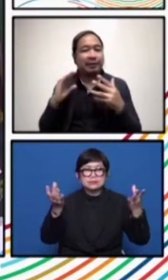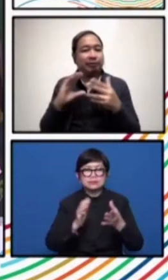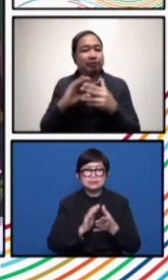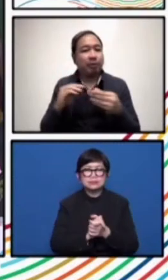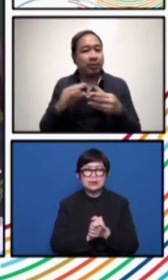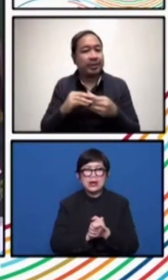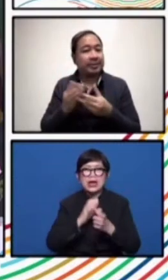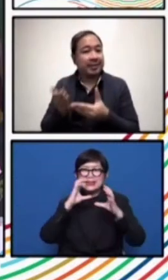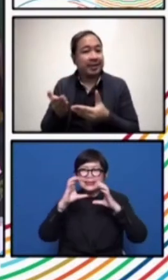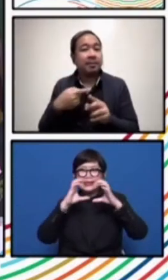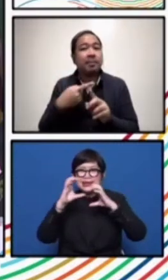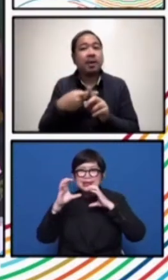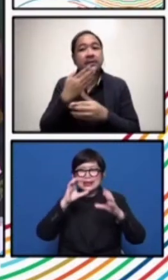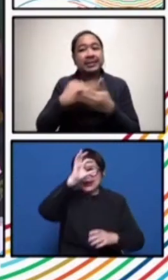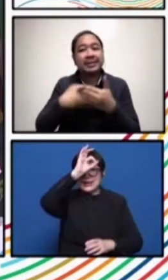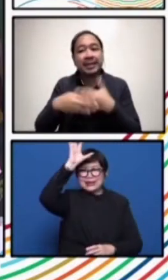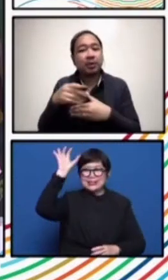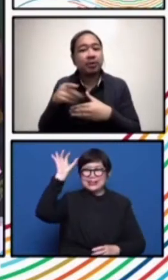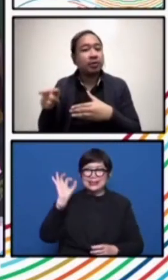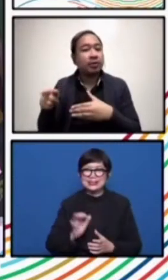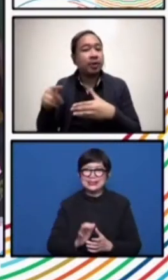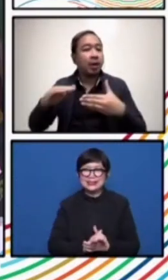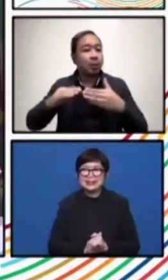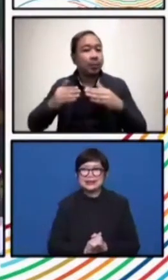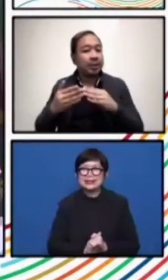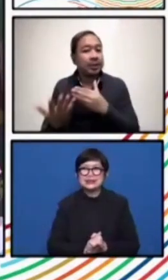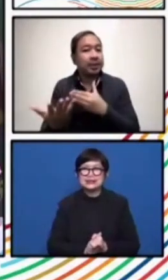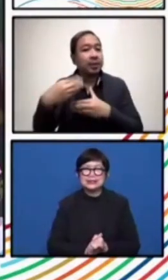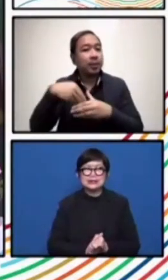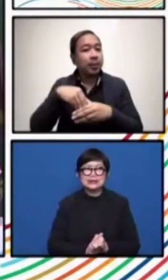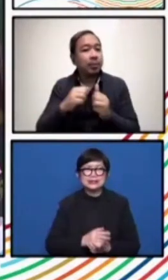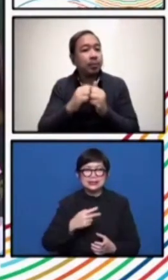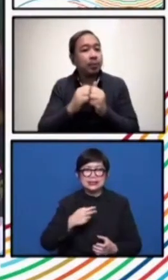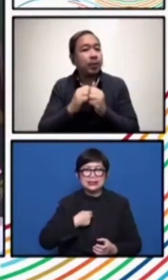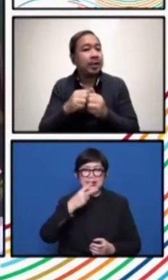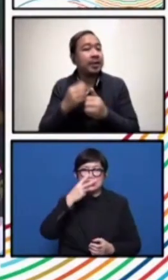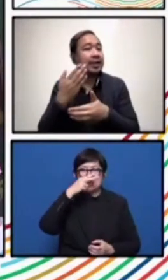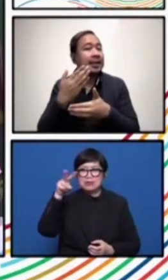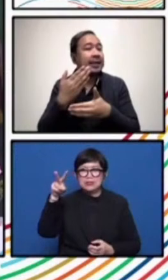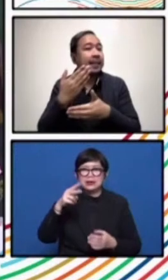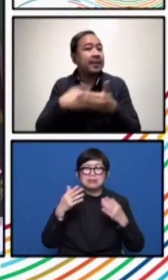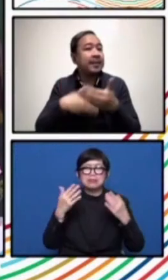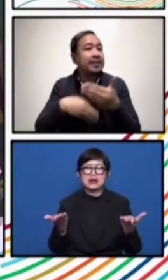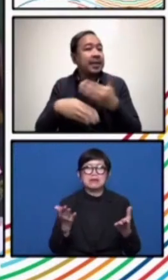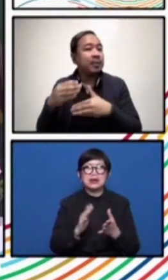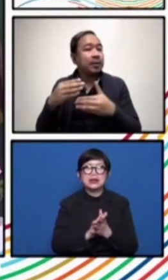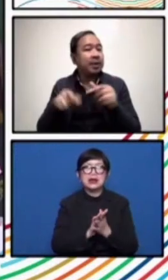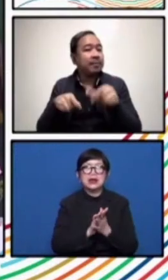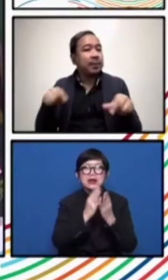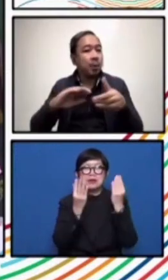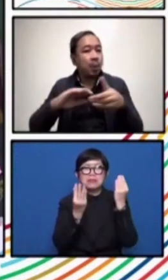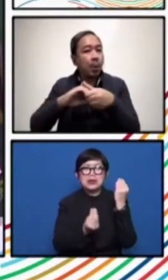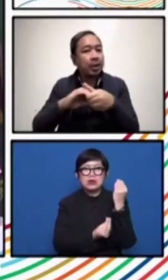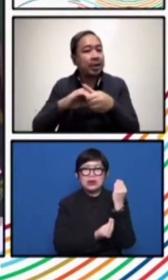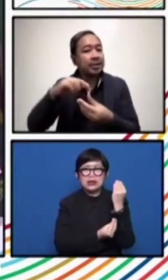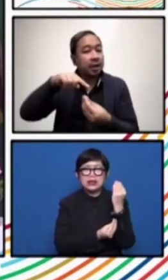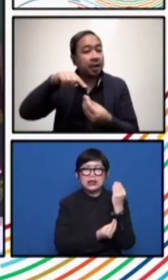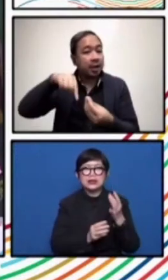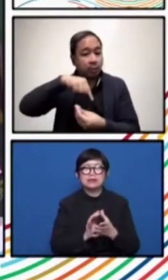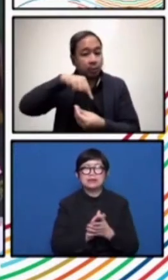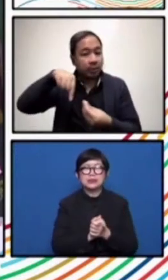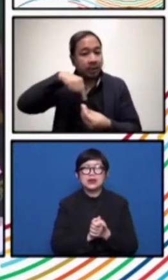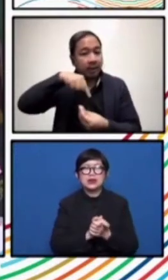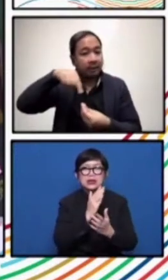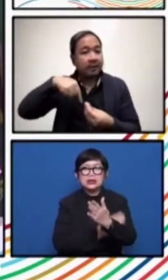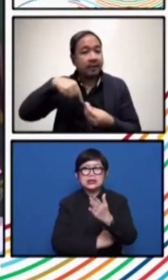also done in partnership with the disabled persons organization of Bhutan then we have another side event which is upstairs